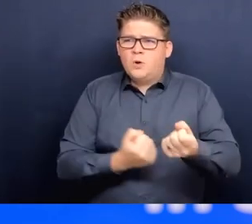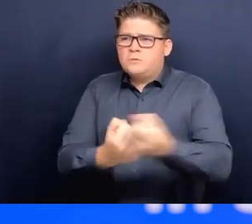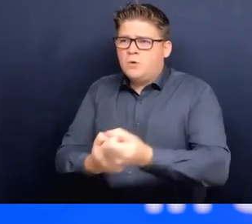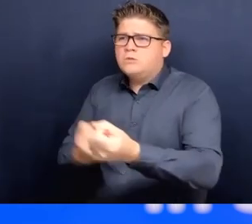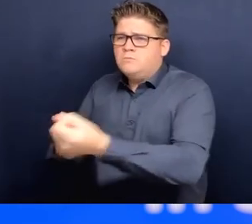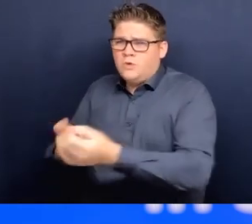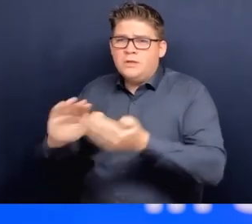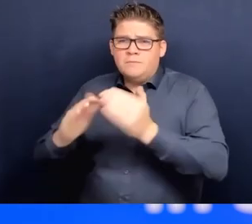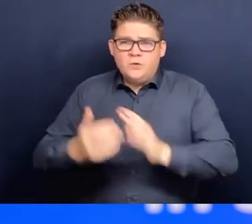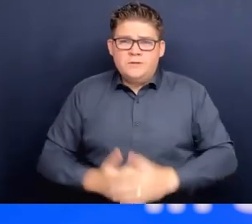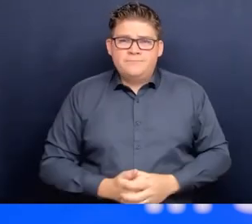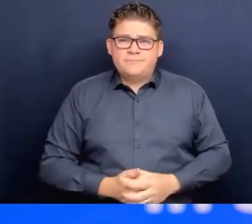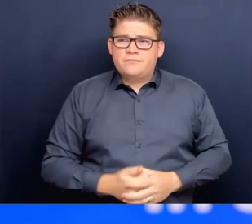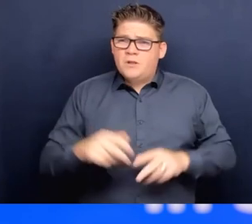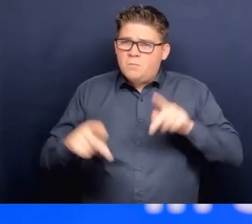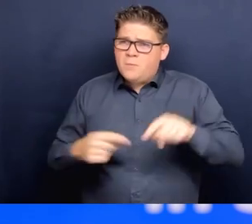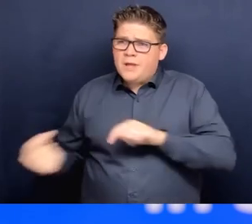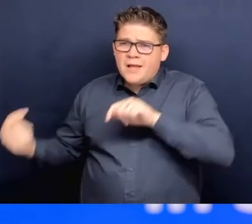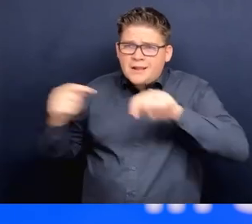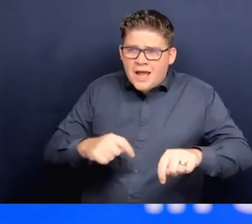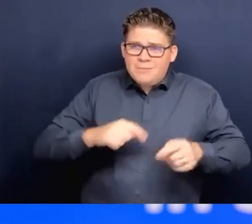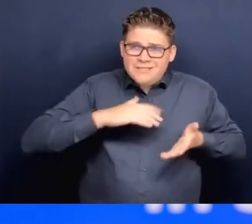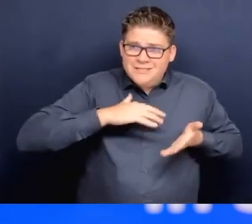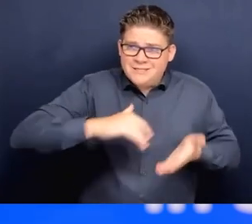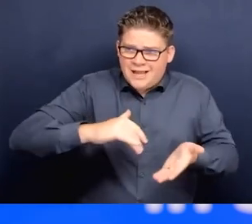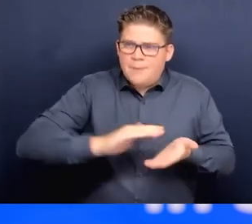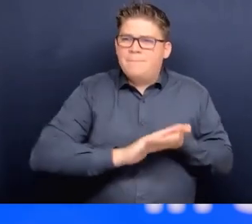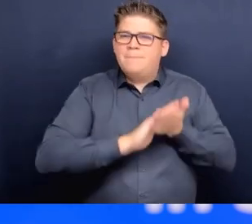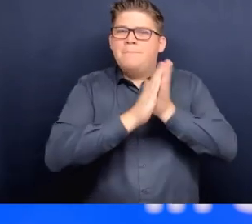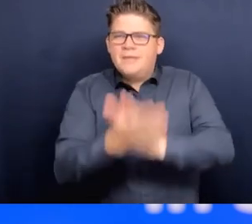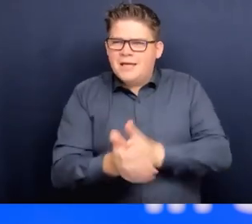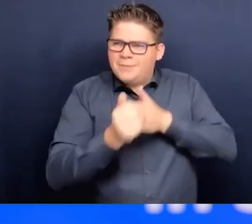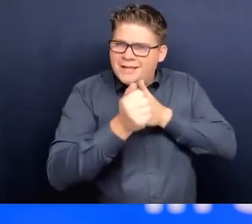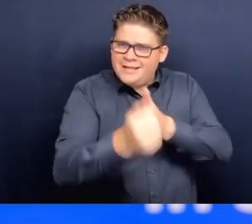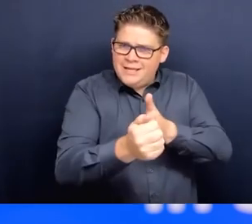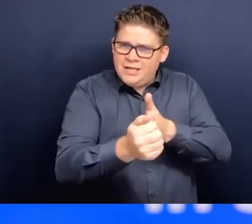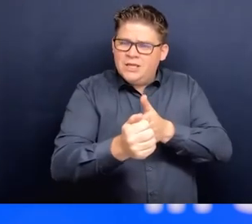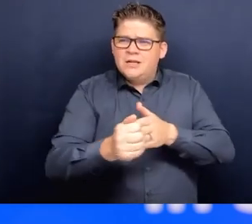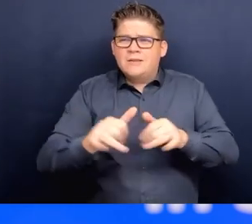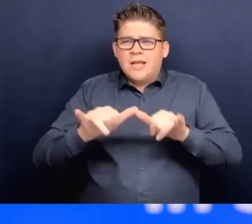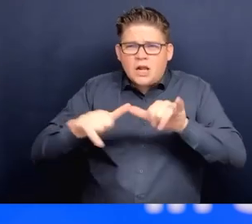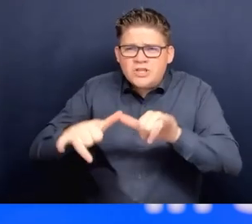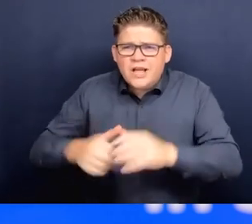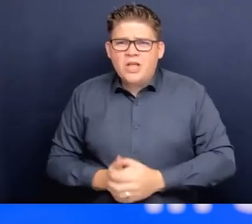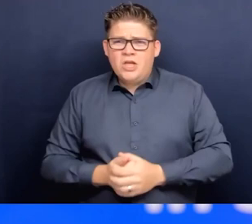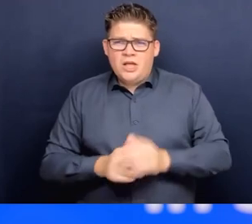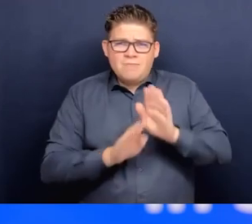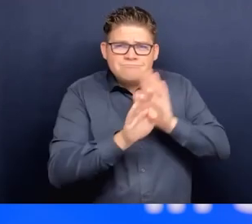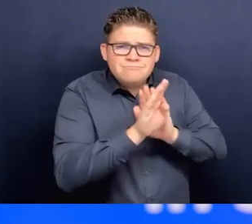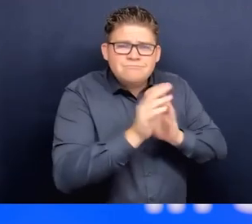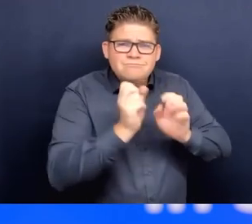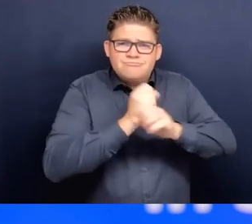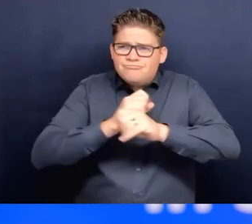Surrey campus is a tribute to that vision. On this campus, students study to be leaders in clean